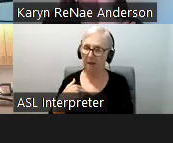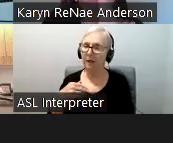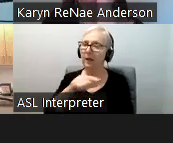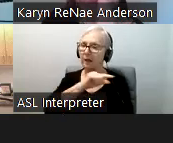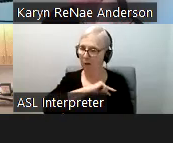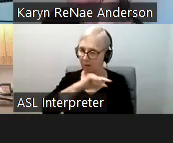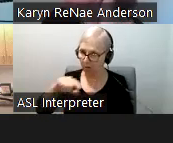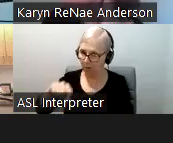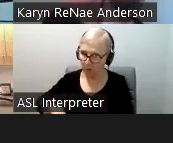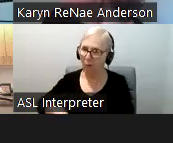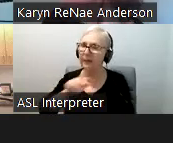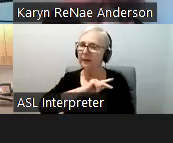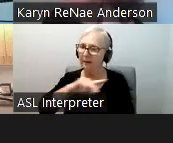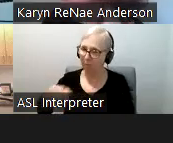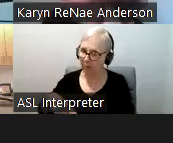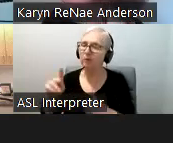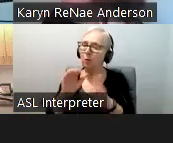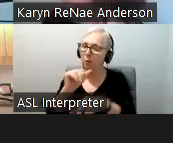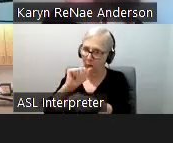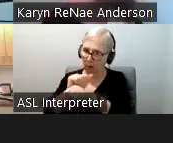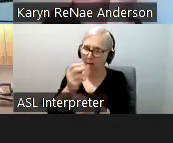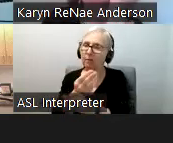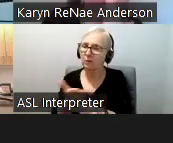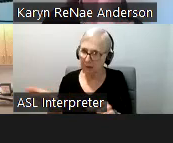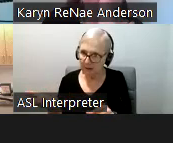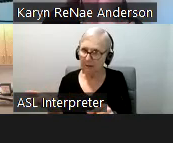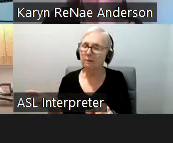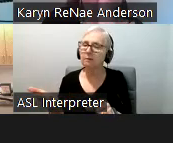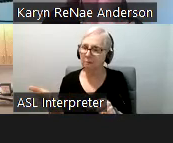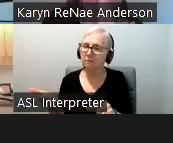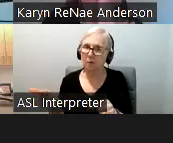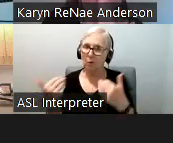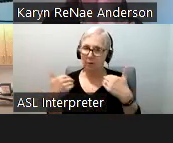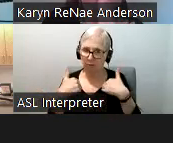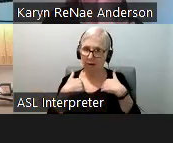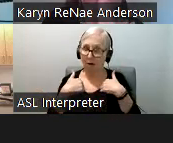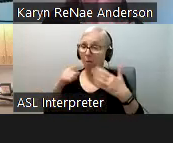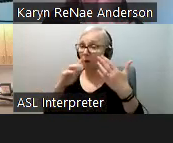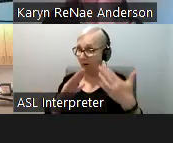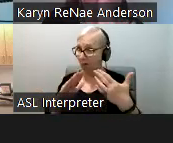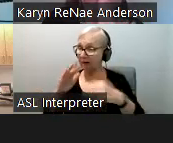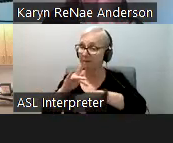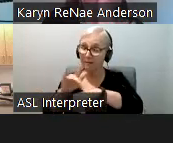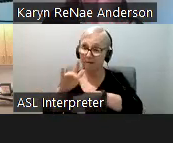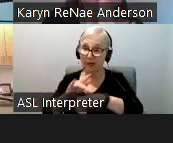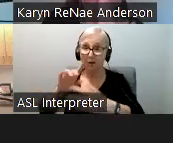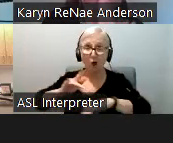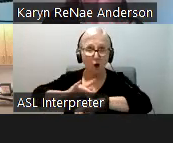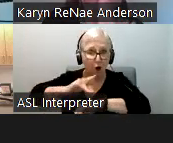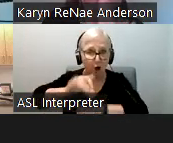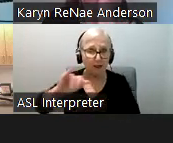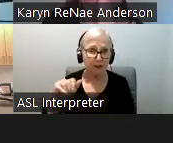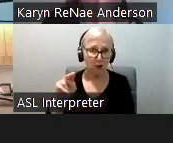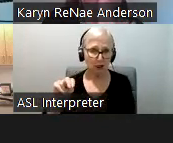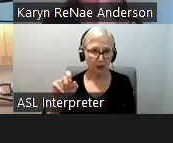those recruitment materials. So we hope to definitely have them available in early January. Thank you